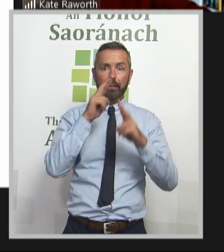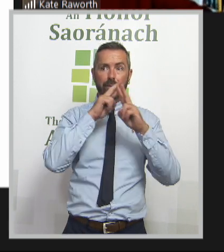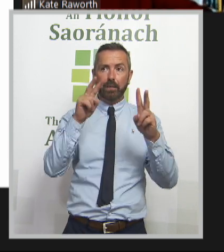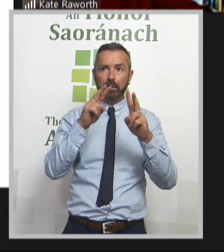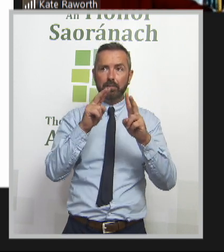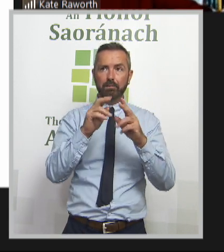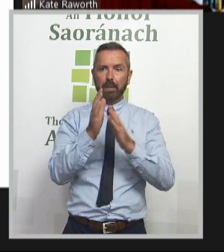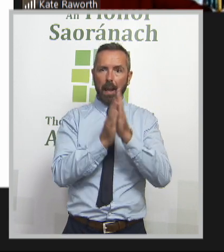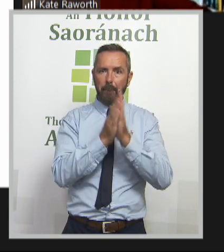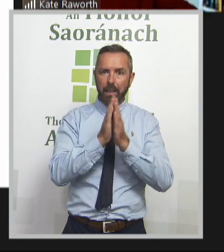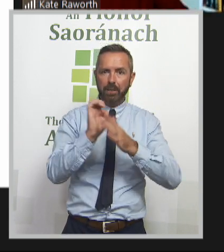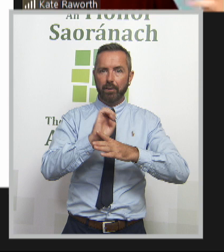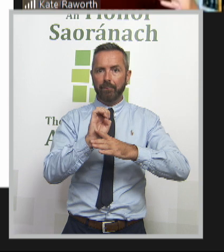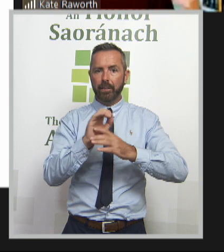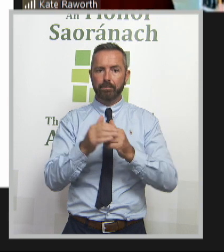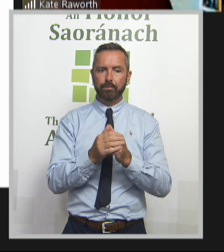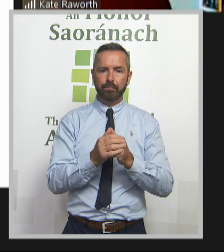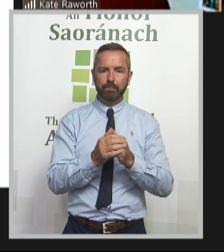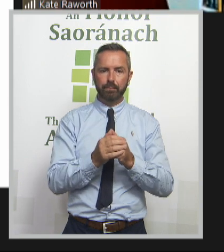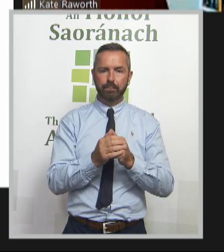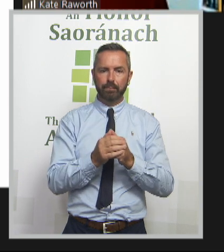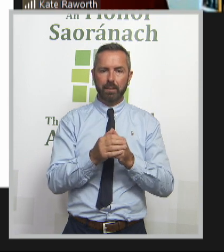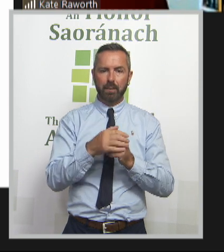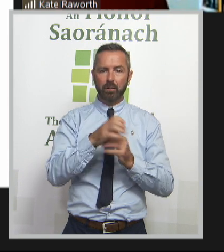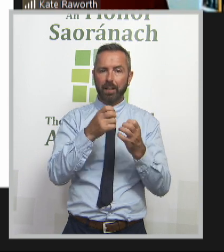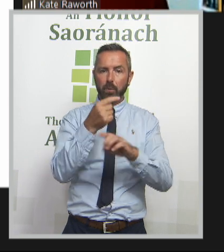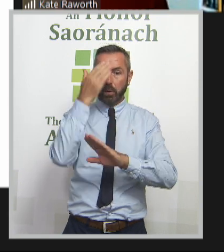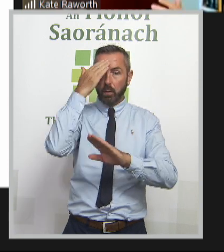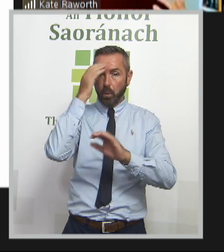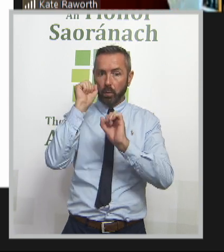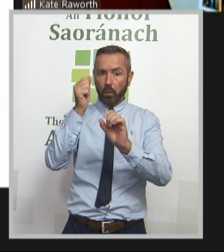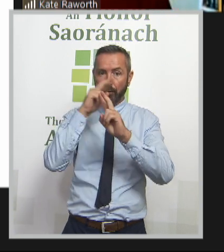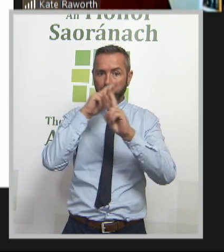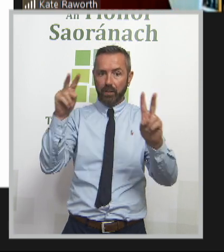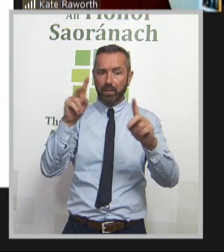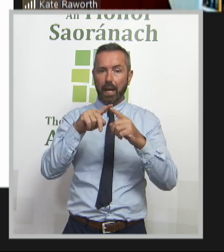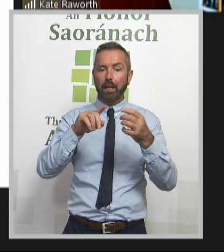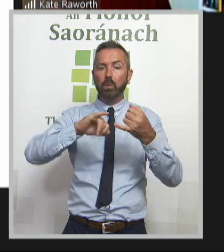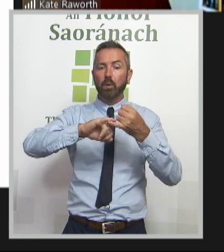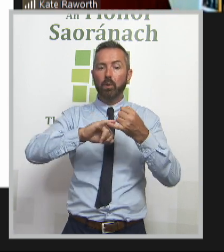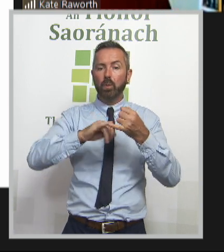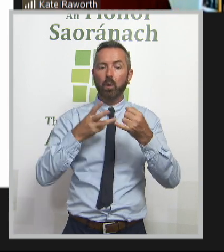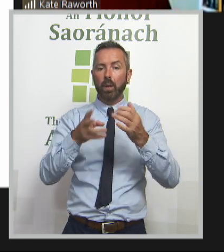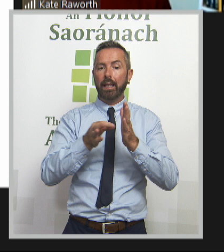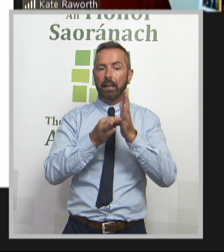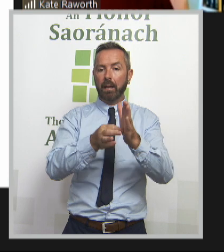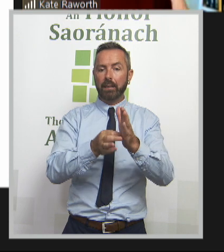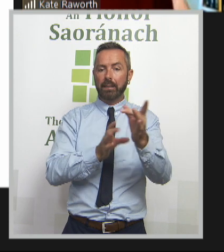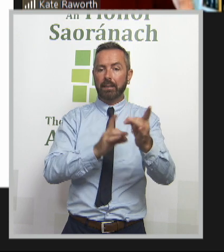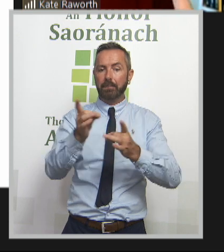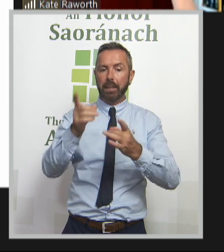enough? Is it known and shared across society, and will it guide decision-making?